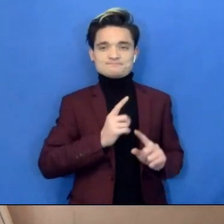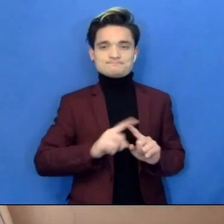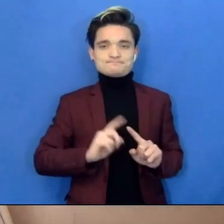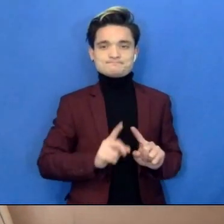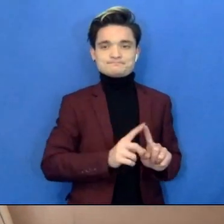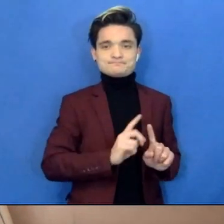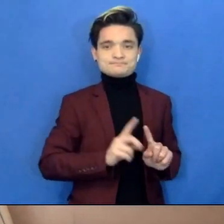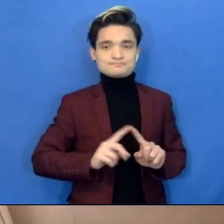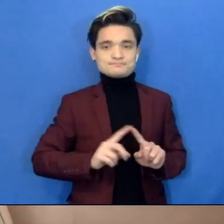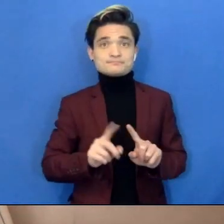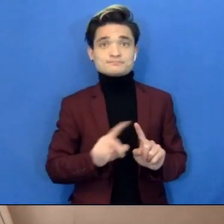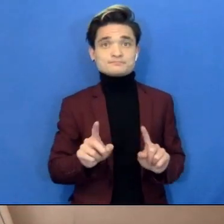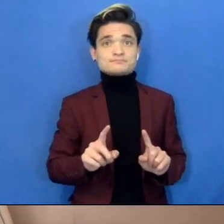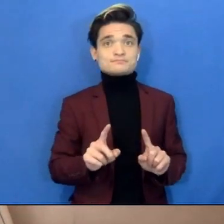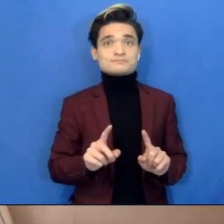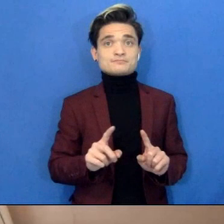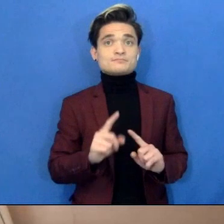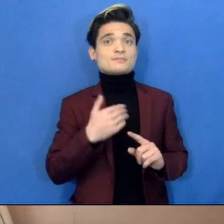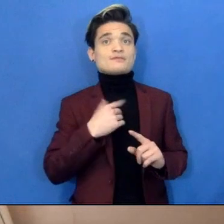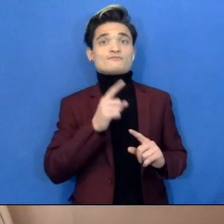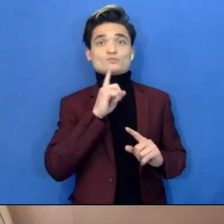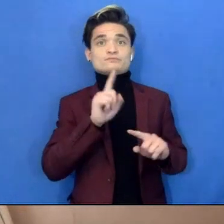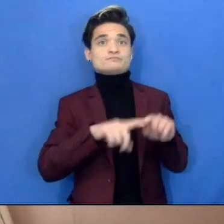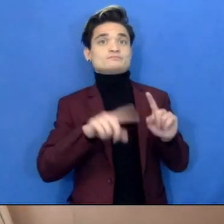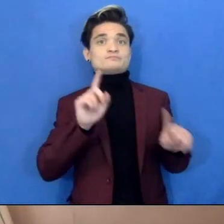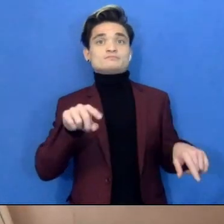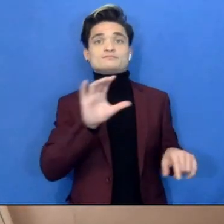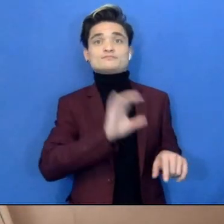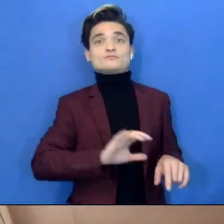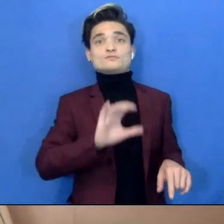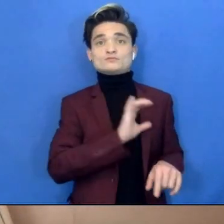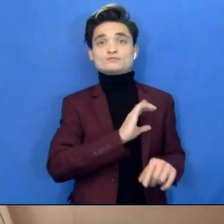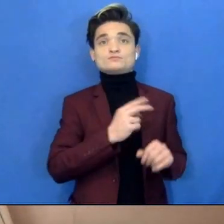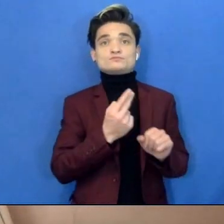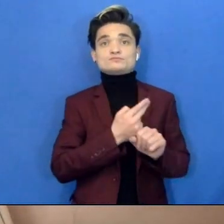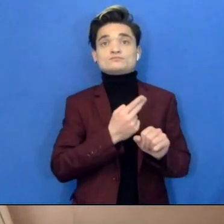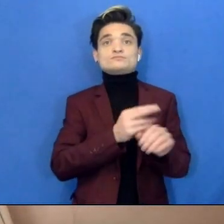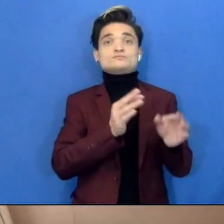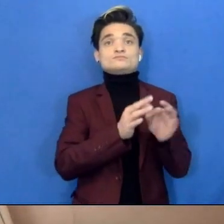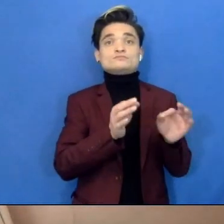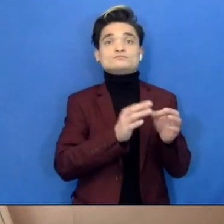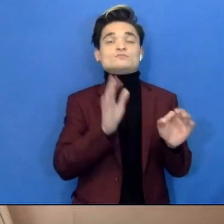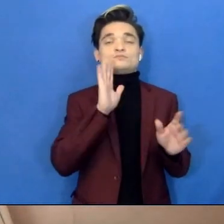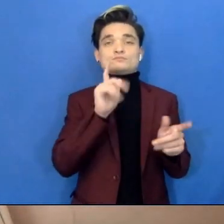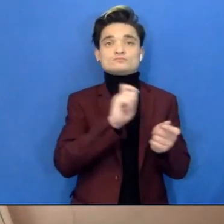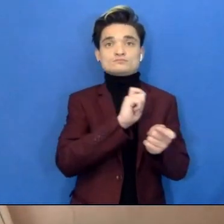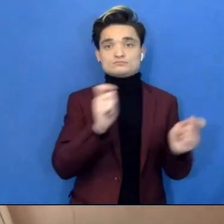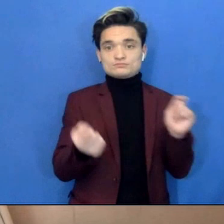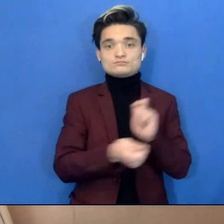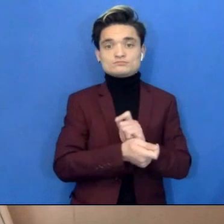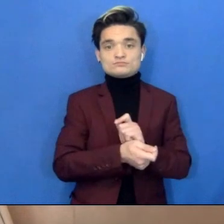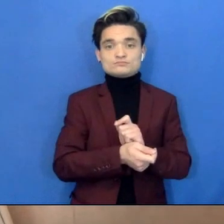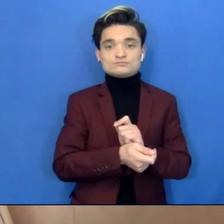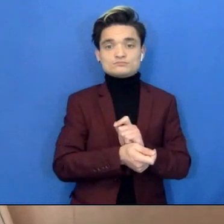into changes completely. Thank you. And this brings us exactly to our second